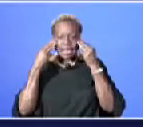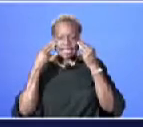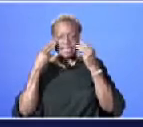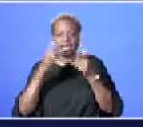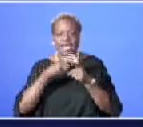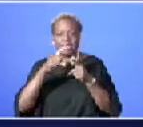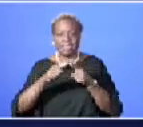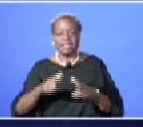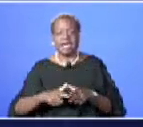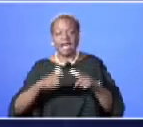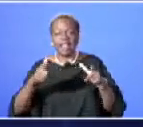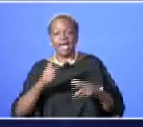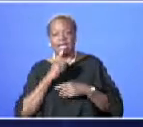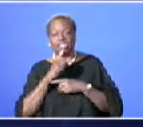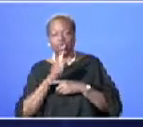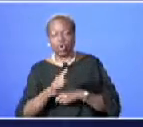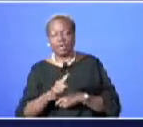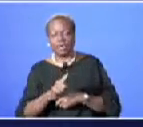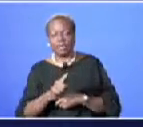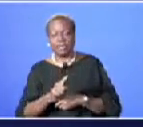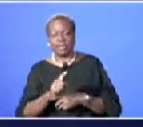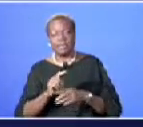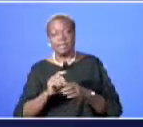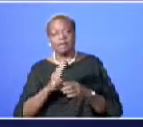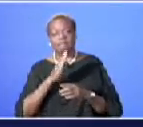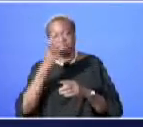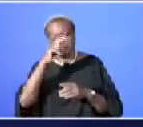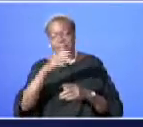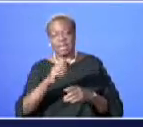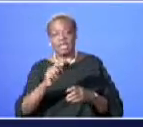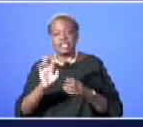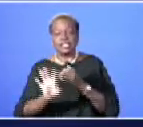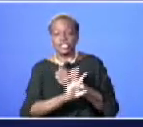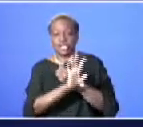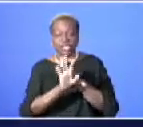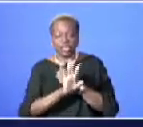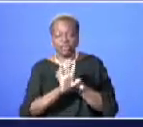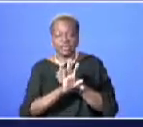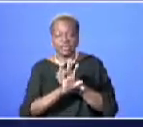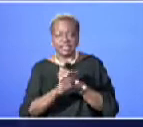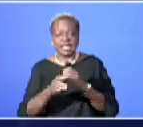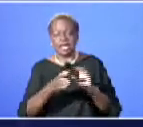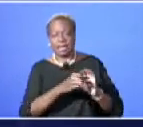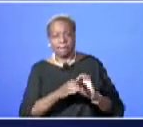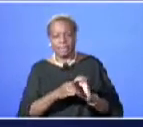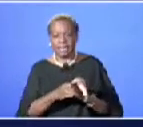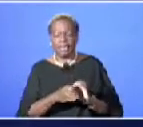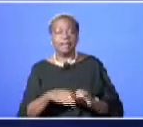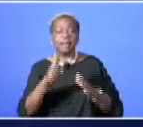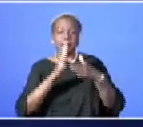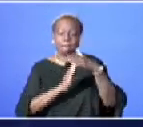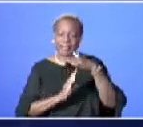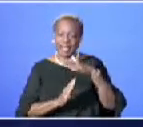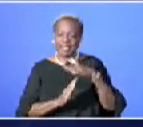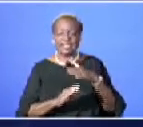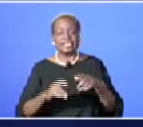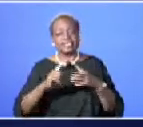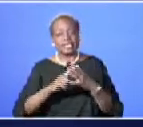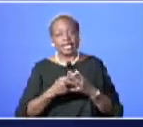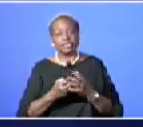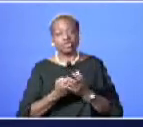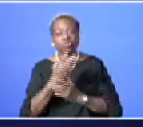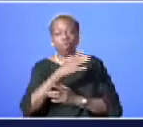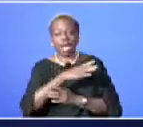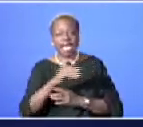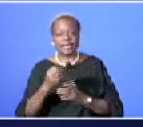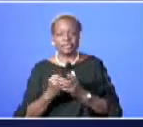order being filled for a security company. There's an order being filled for a bank. So it just started to grow and grow.